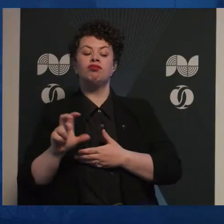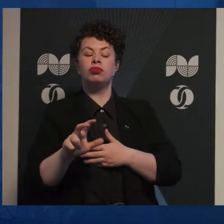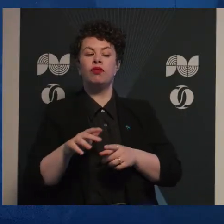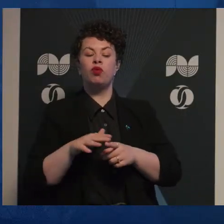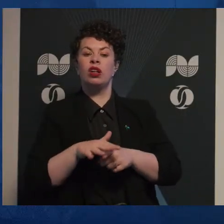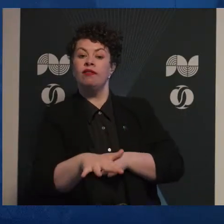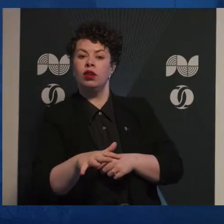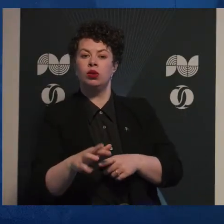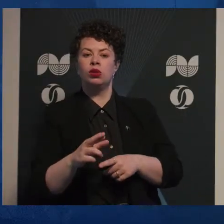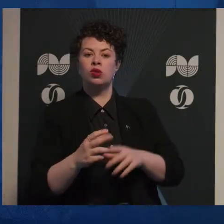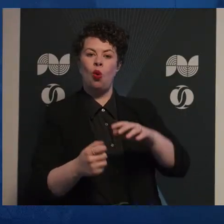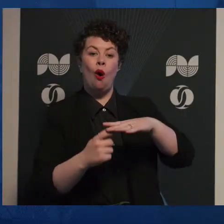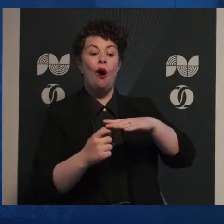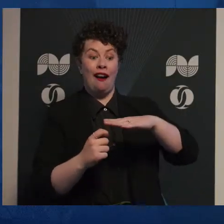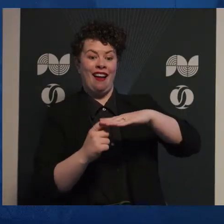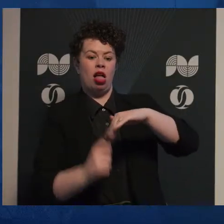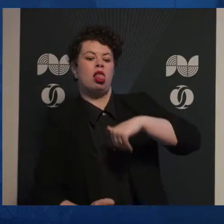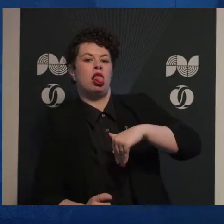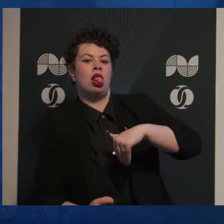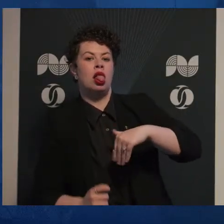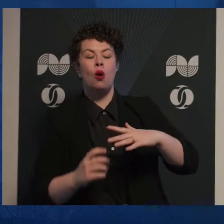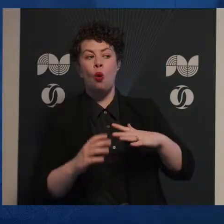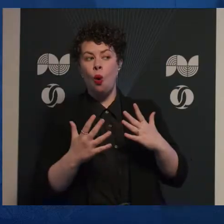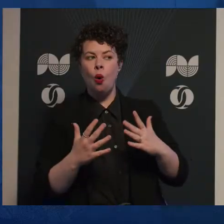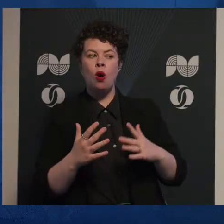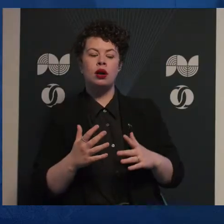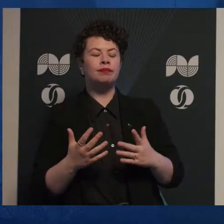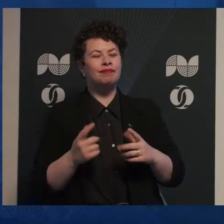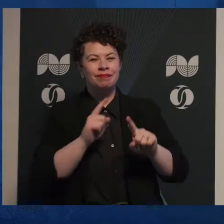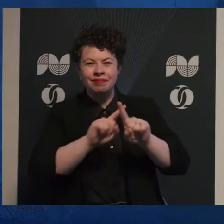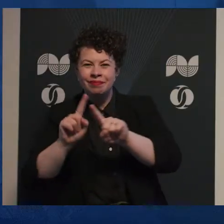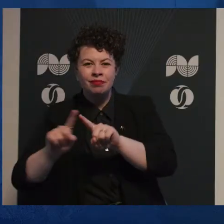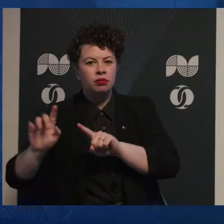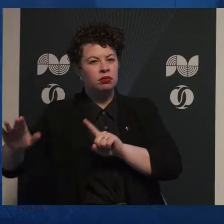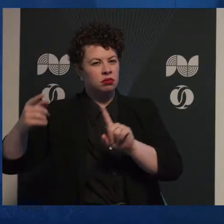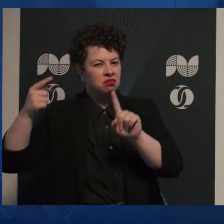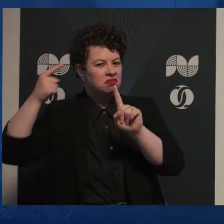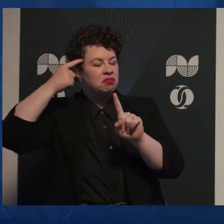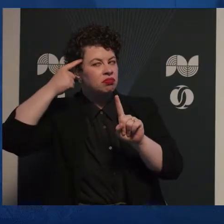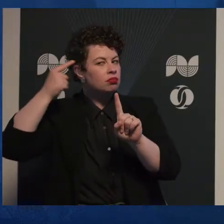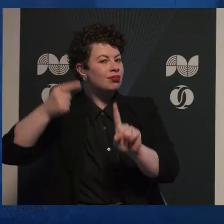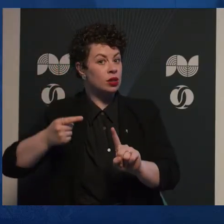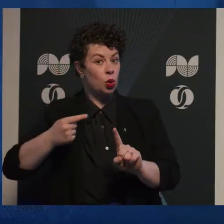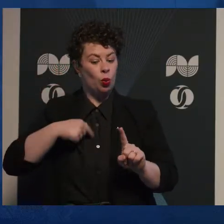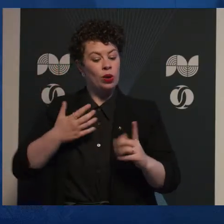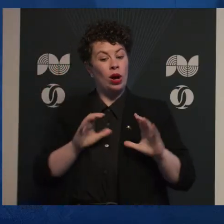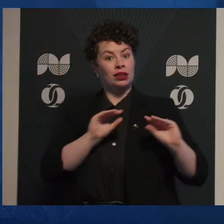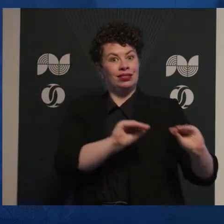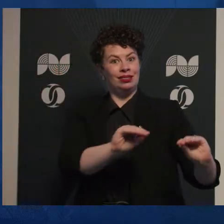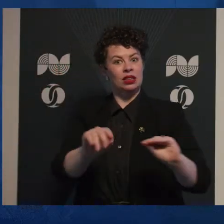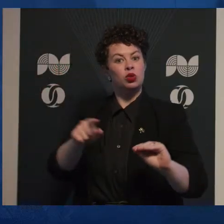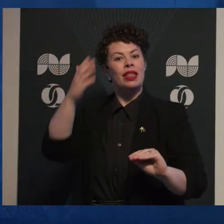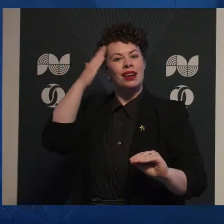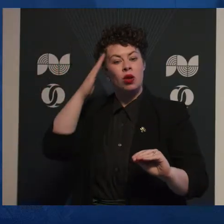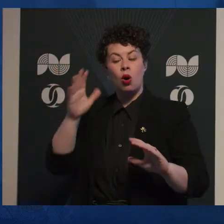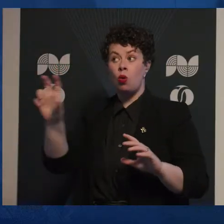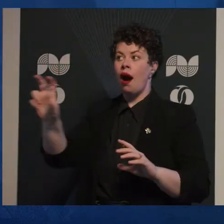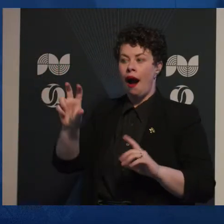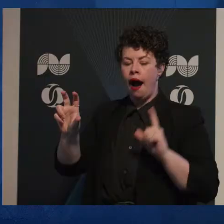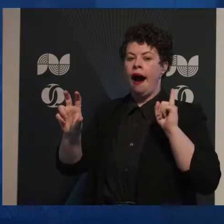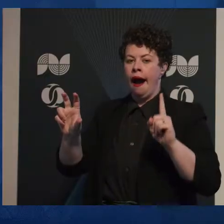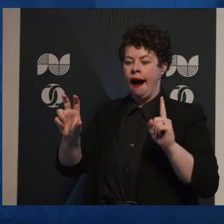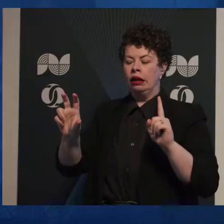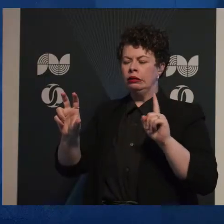competitive advantage by using unfair economic practices to achieve that. We've seen, for example, the